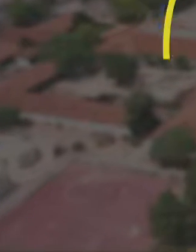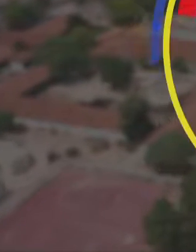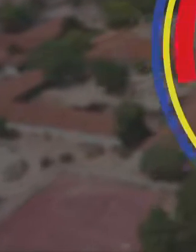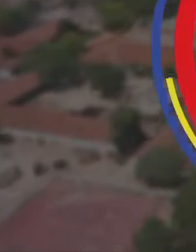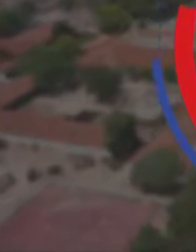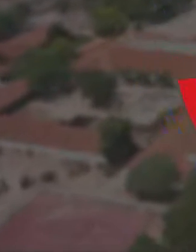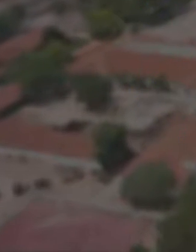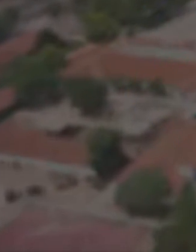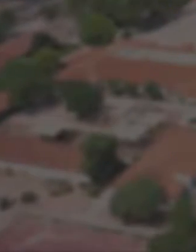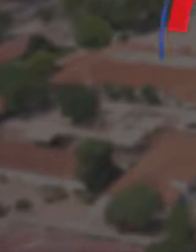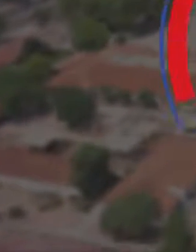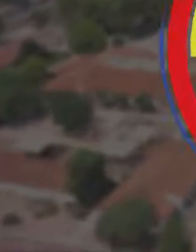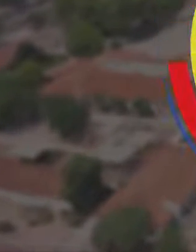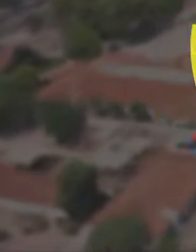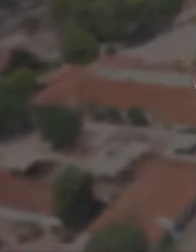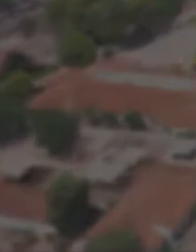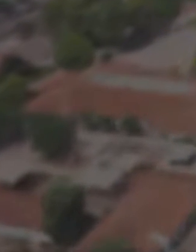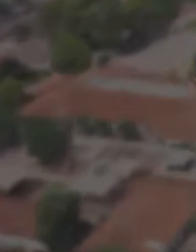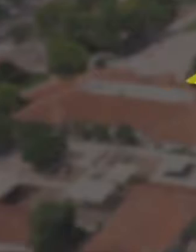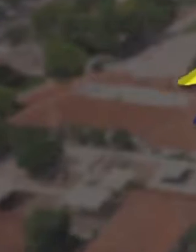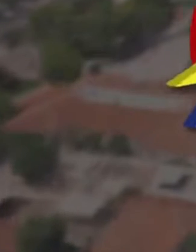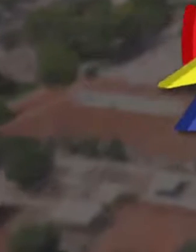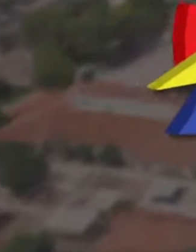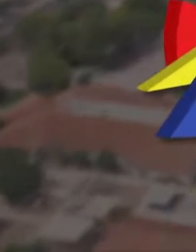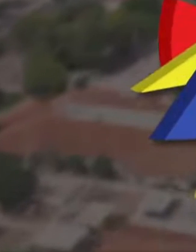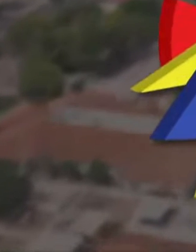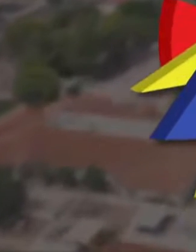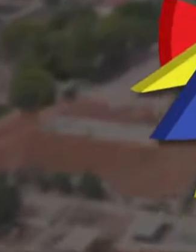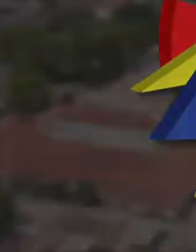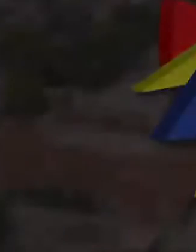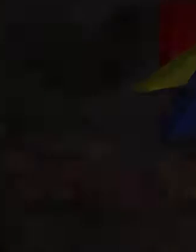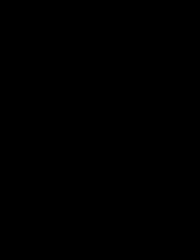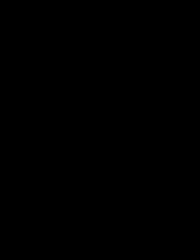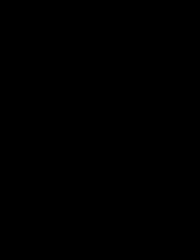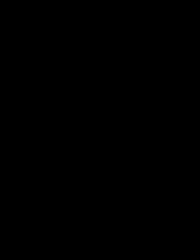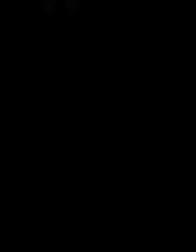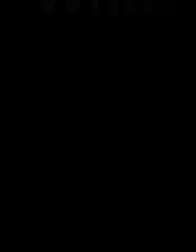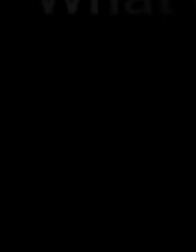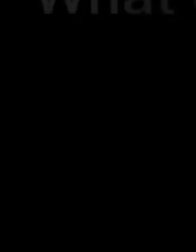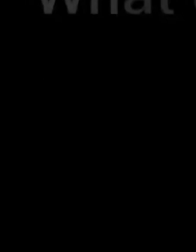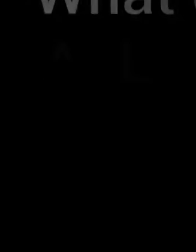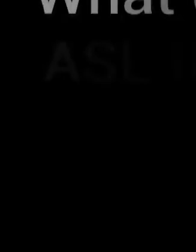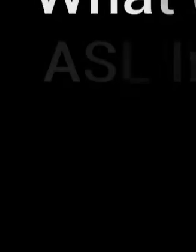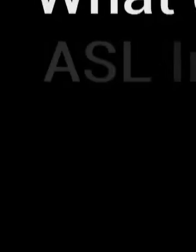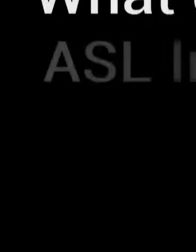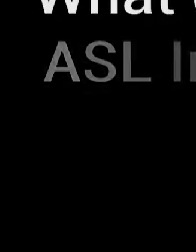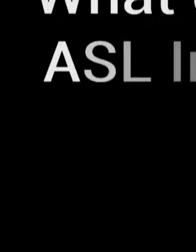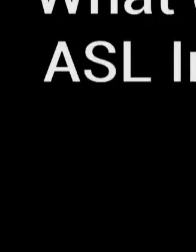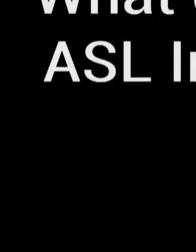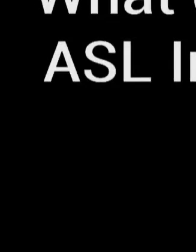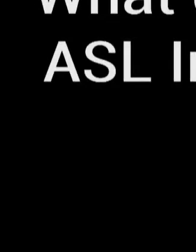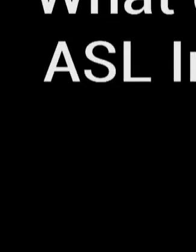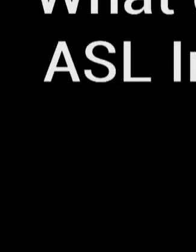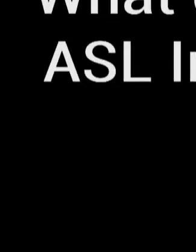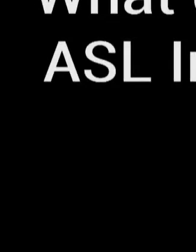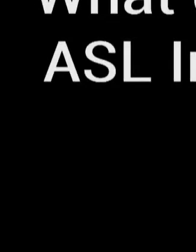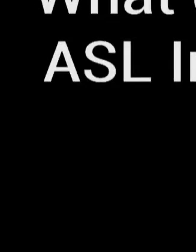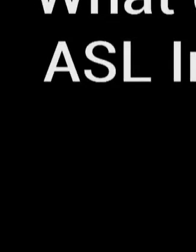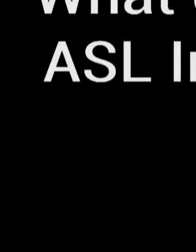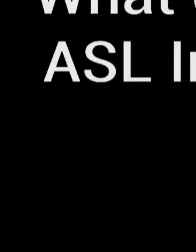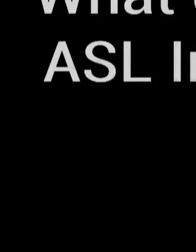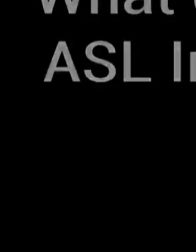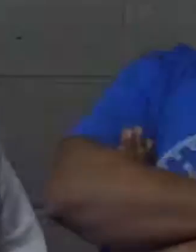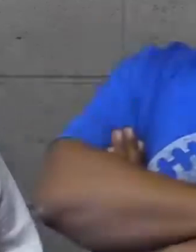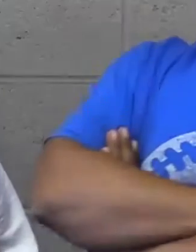The ASDB logo is superimposed against an aerial view of the Tucson campus. Words appear. What did you like about ASL